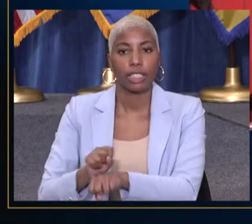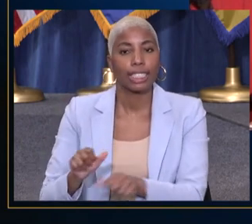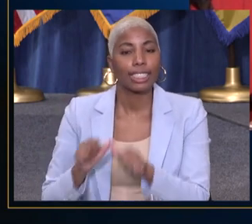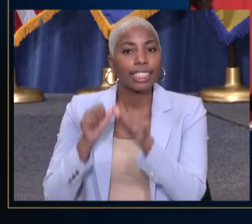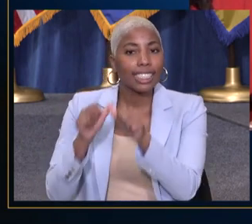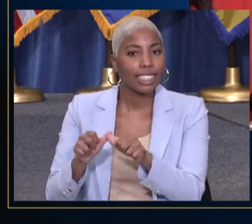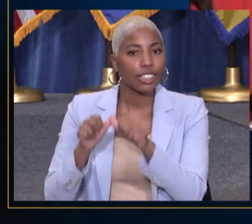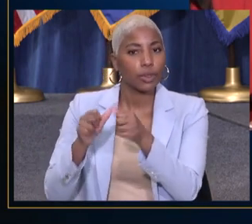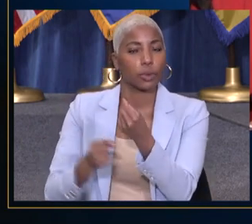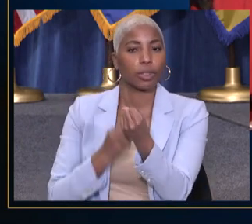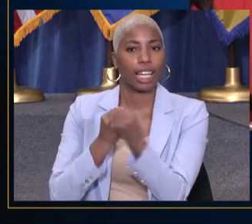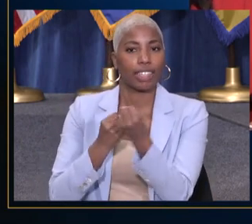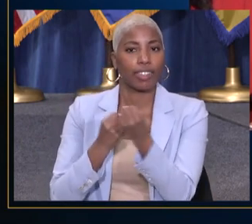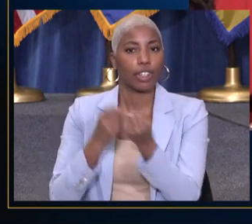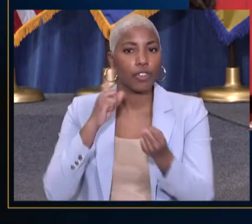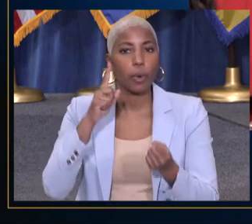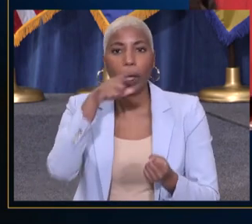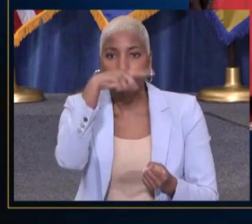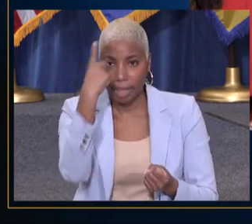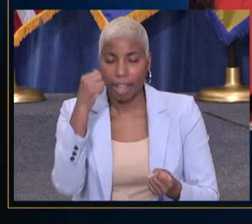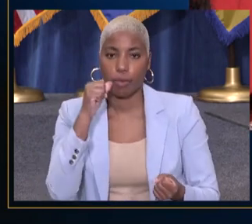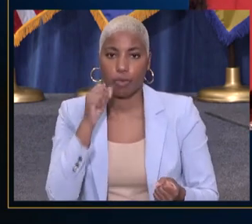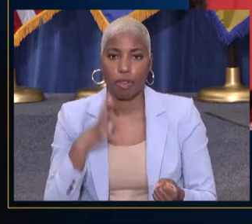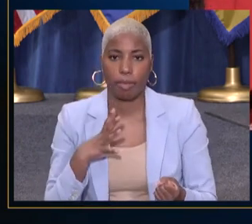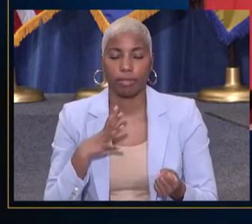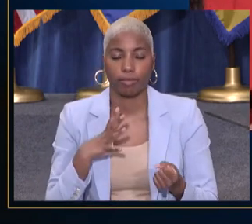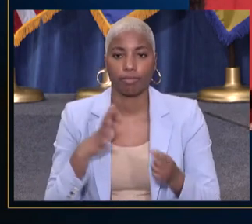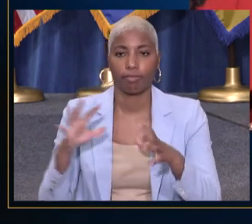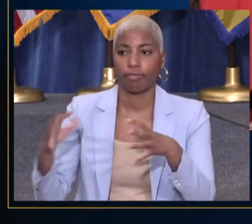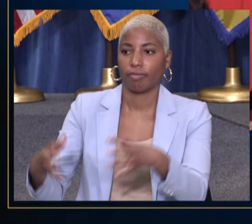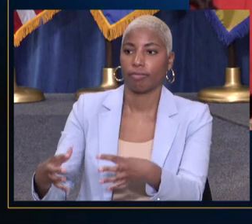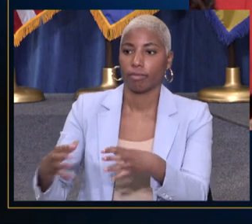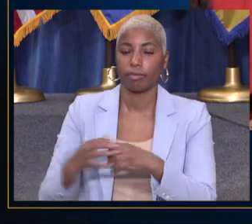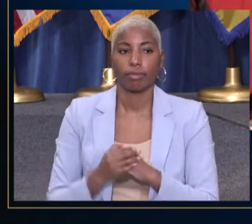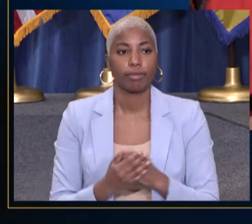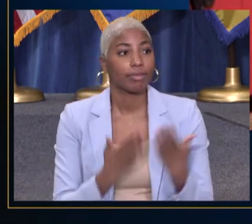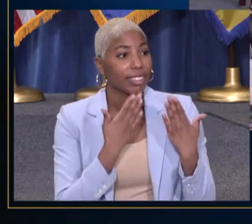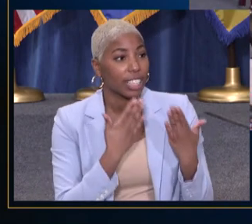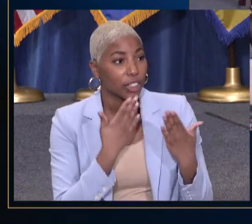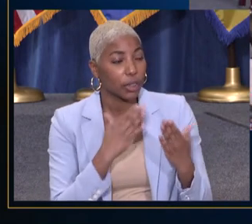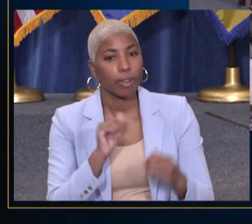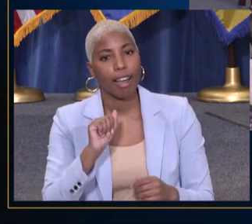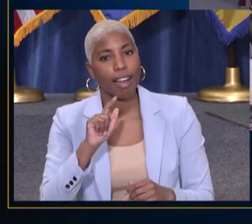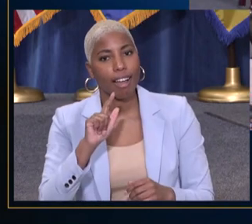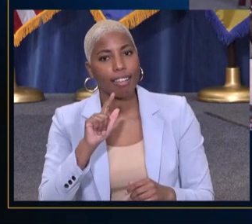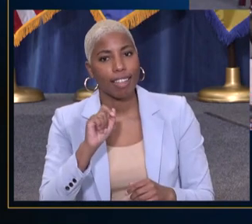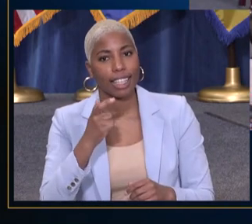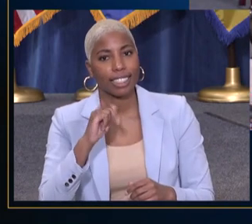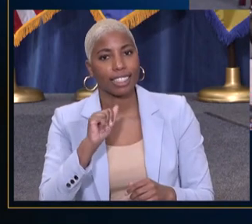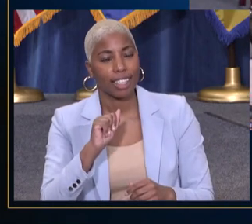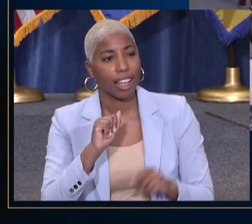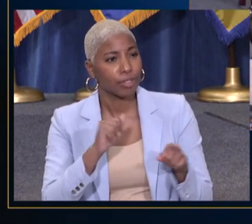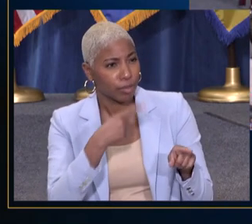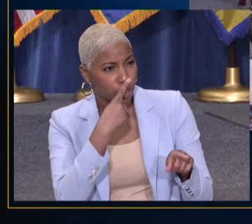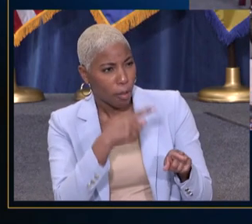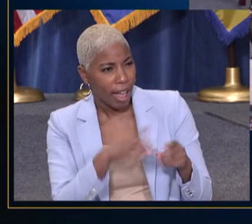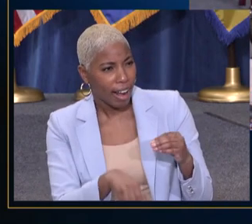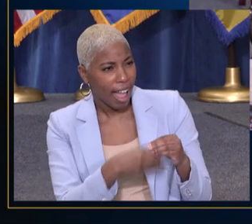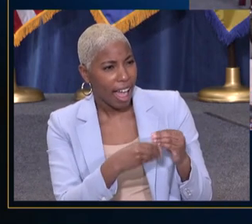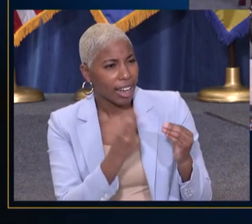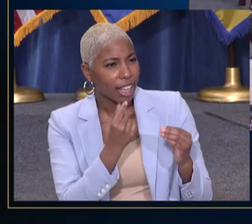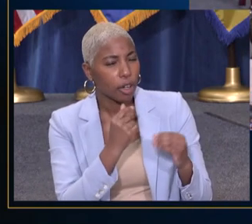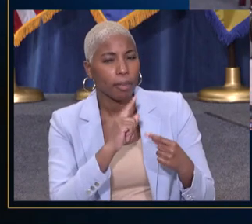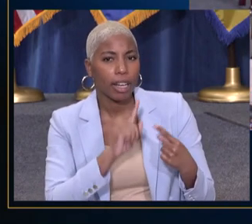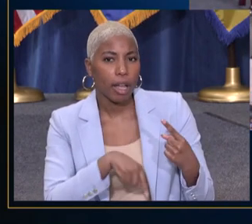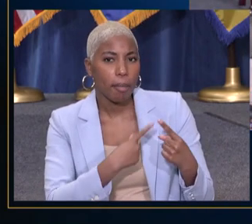to advocate for the Black woman. Thank you. And Alexia, in your comments, can you talk a little bit about, you know, we know